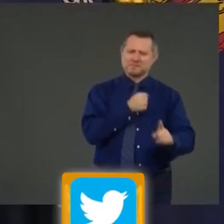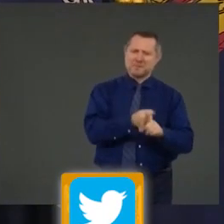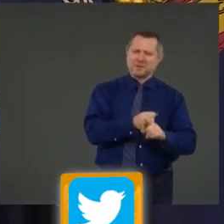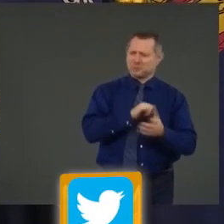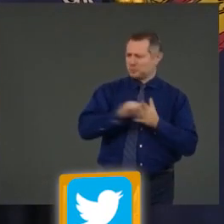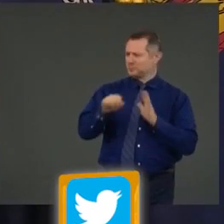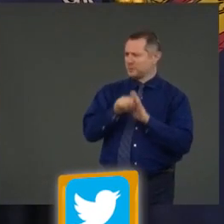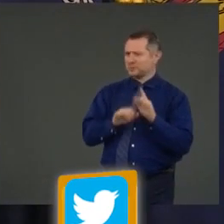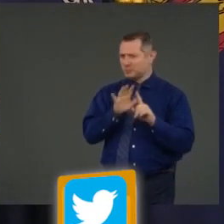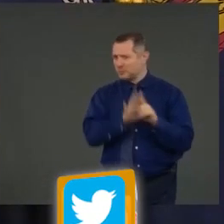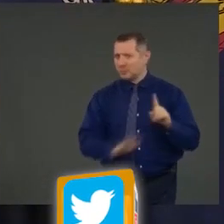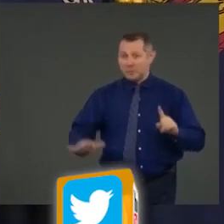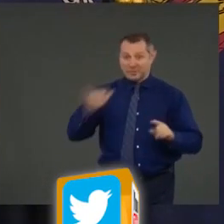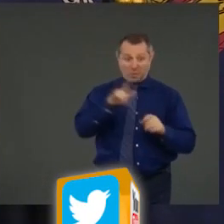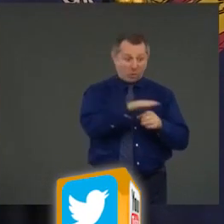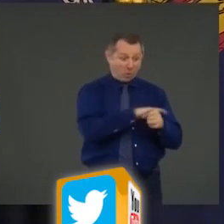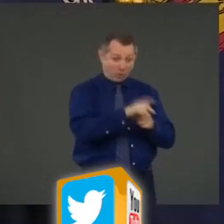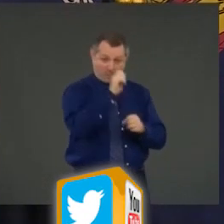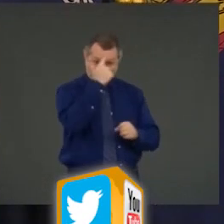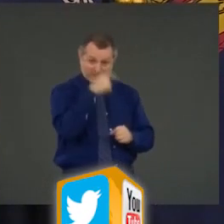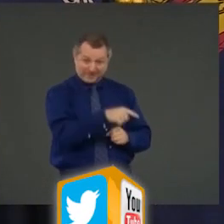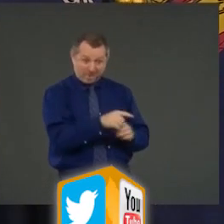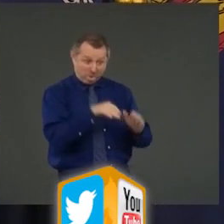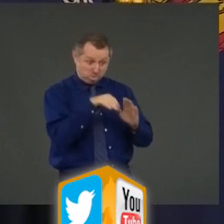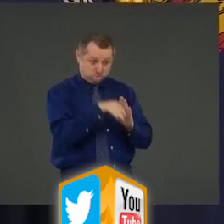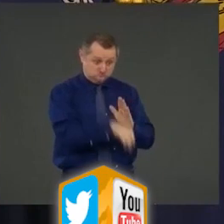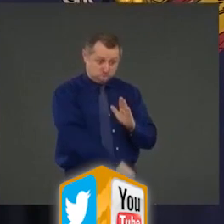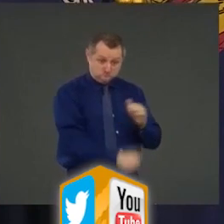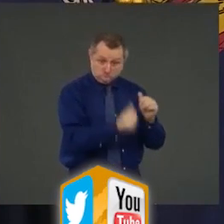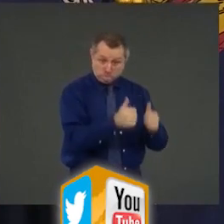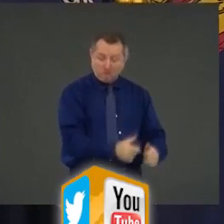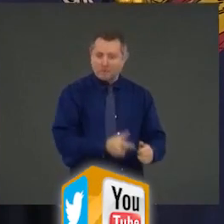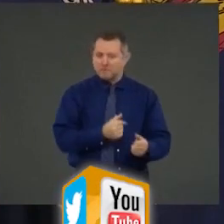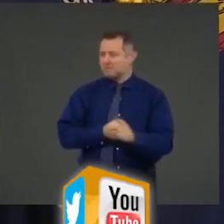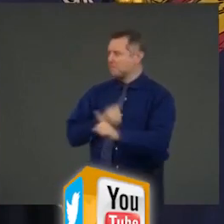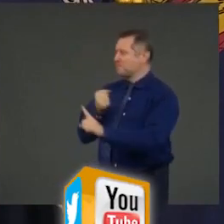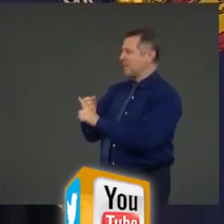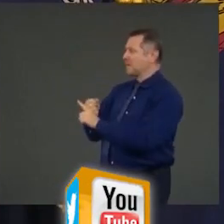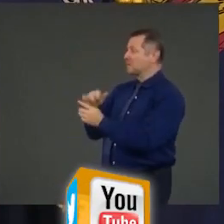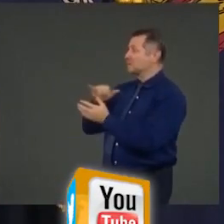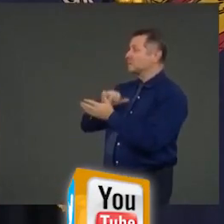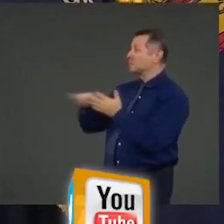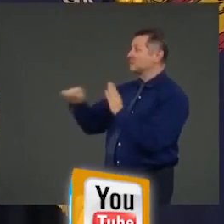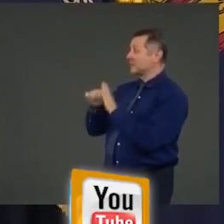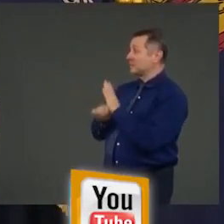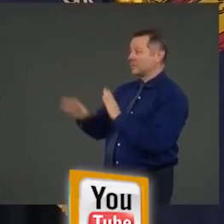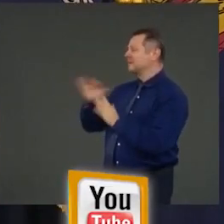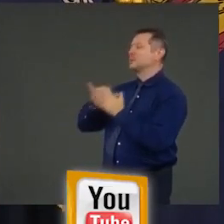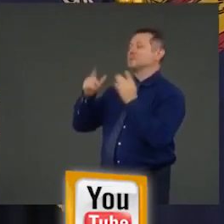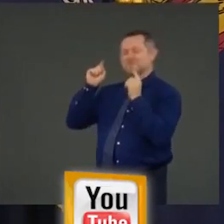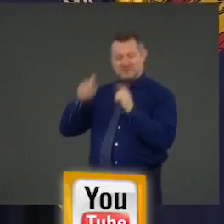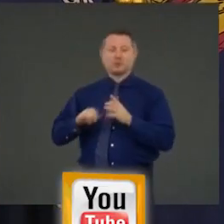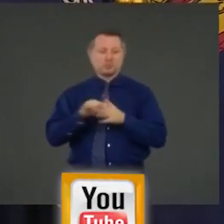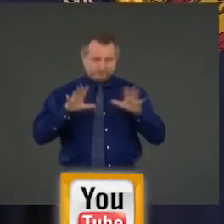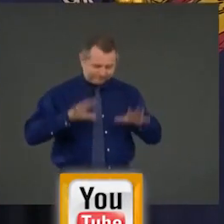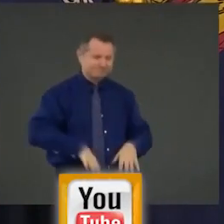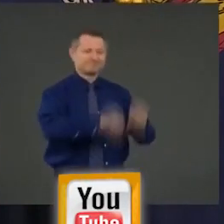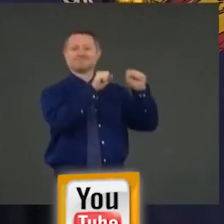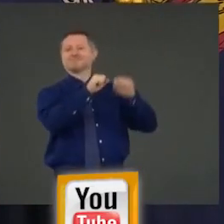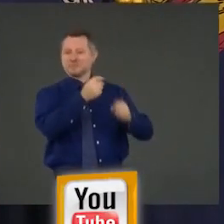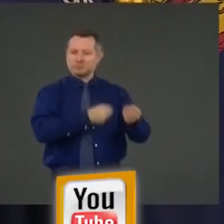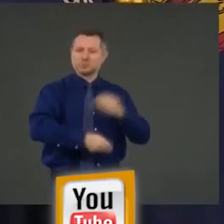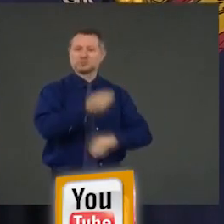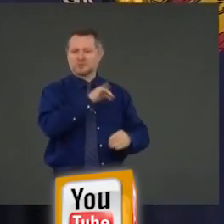gets into trouble fiscally, then the state has to come in and assume it. So that's why we're very